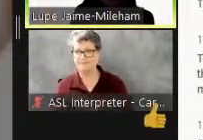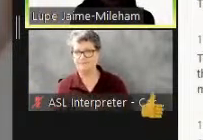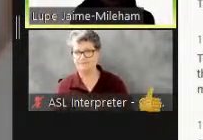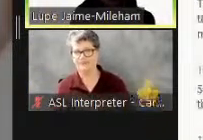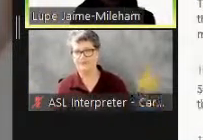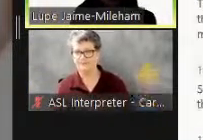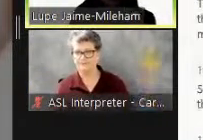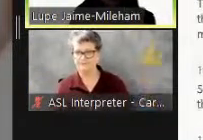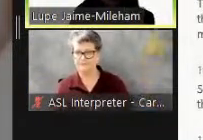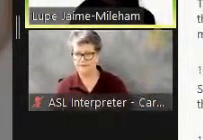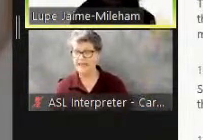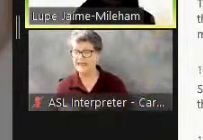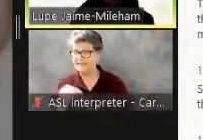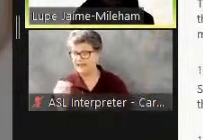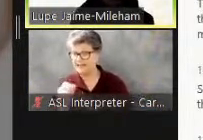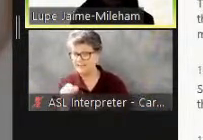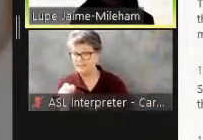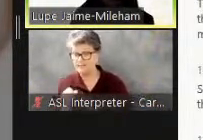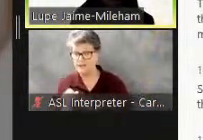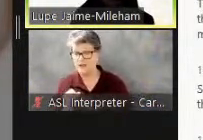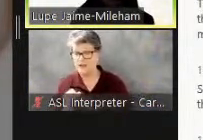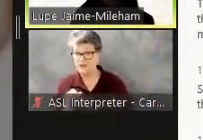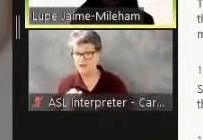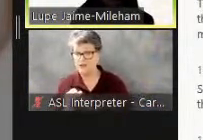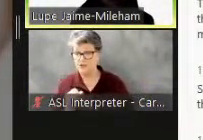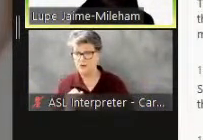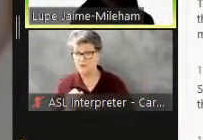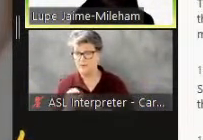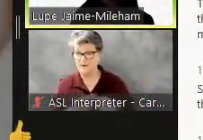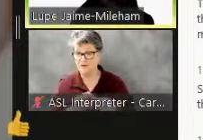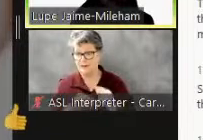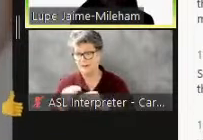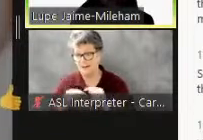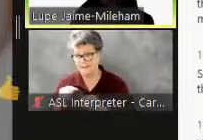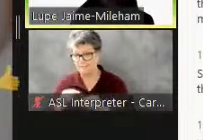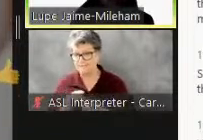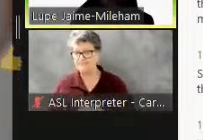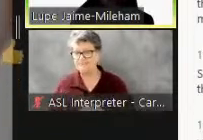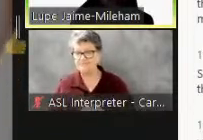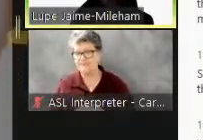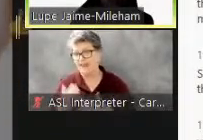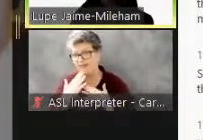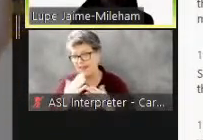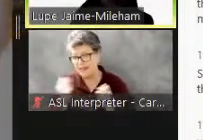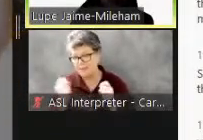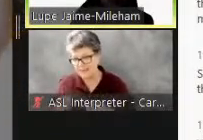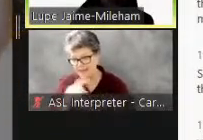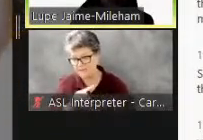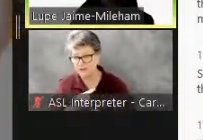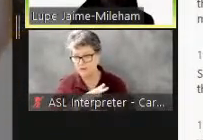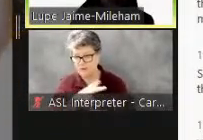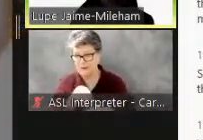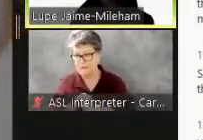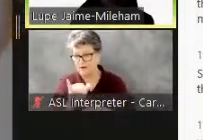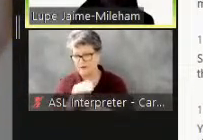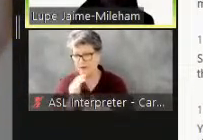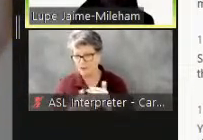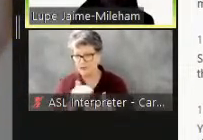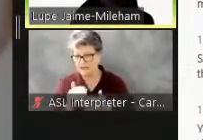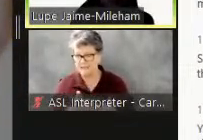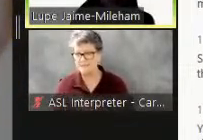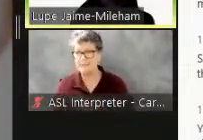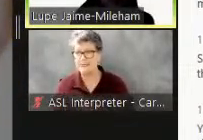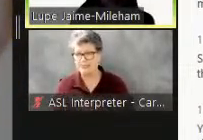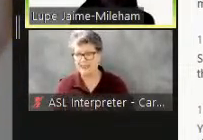So so first, let me take a step back and thank many of you for being part of that process. There